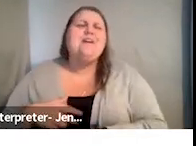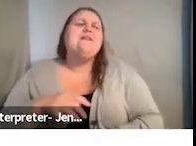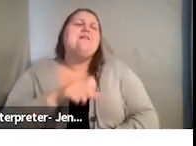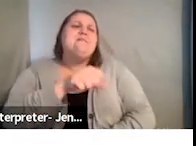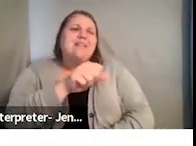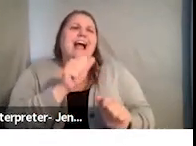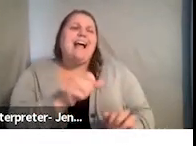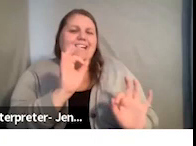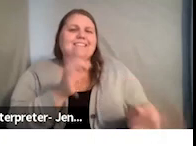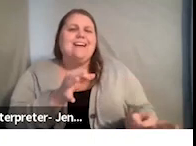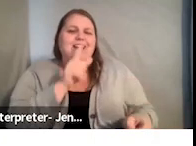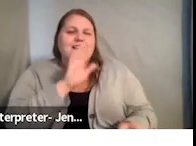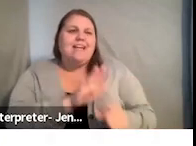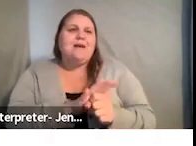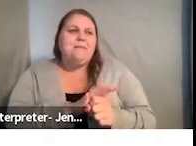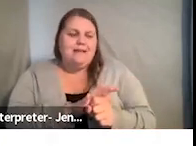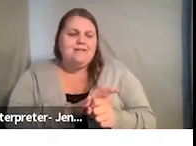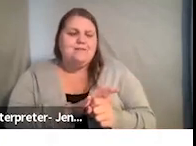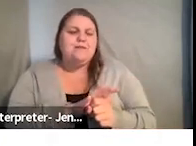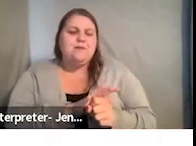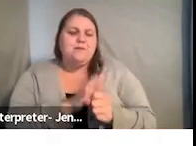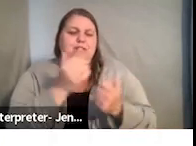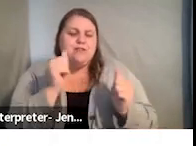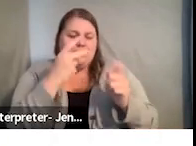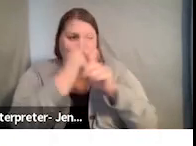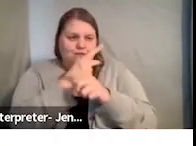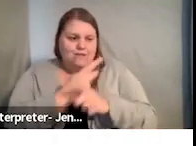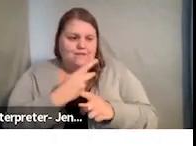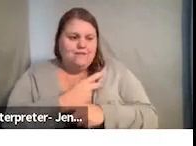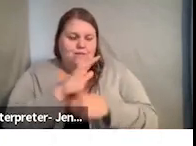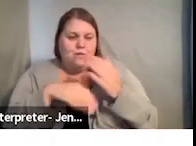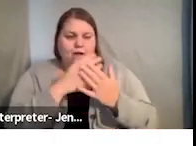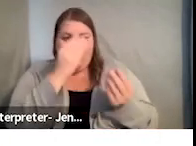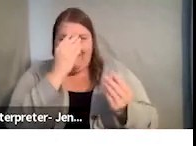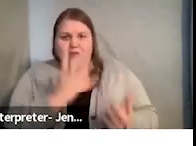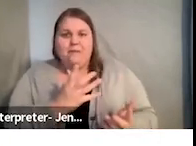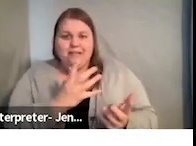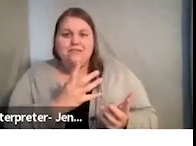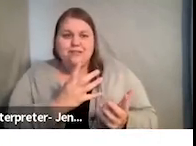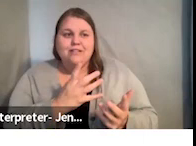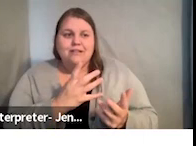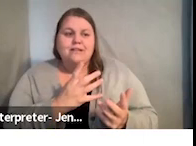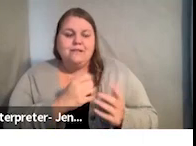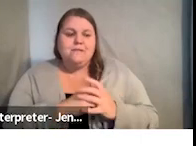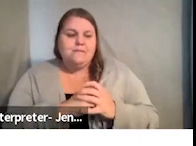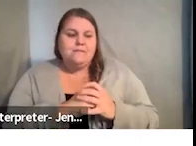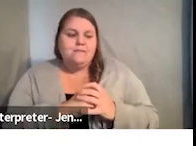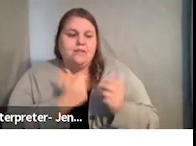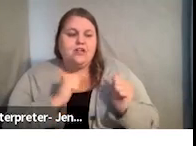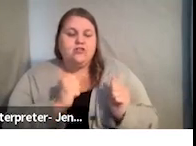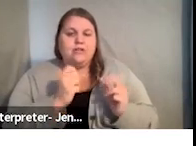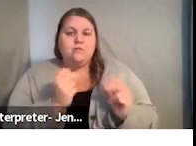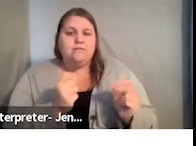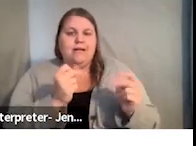definitely commit to looking through that information to, try to